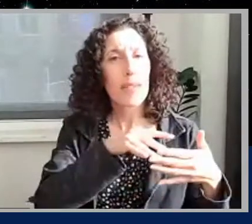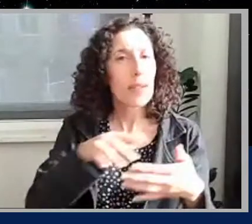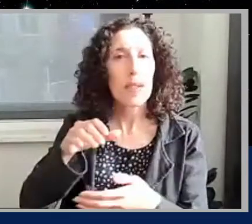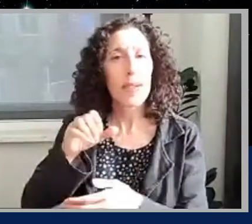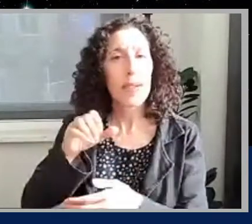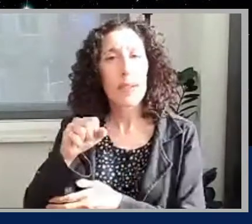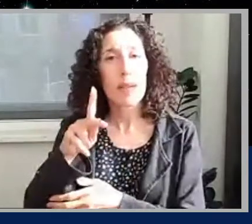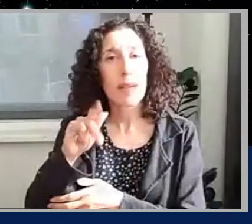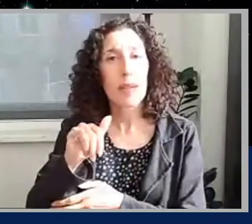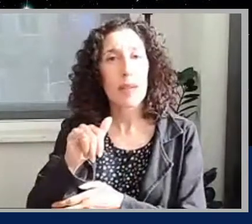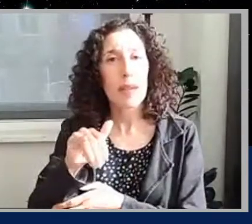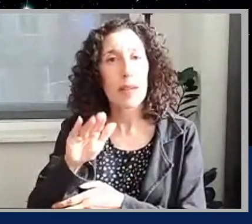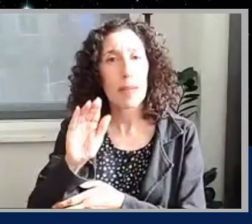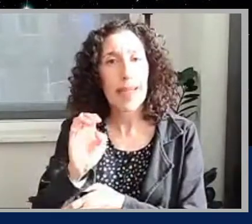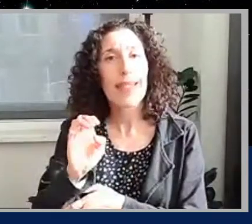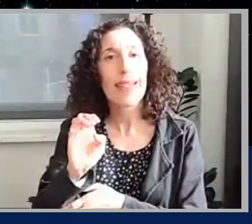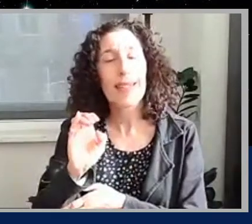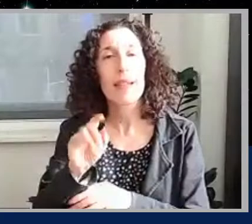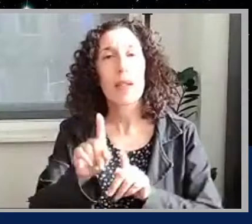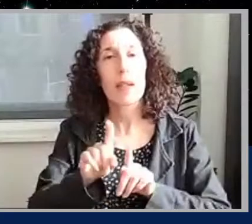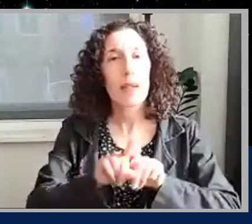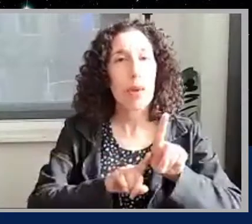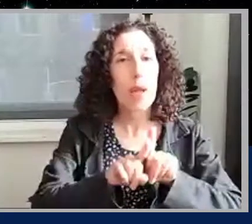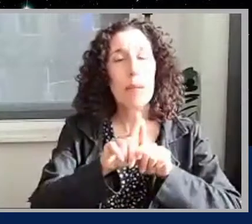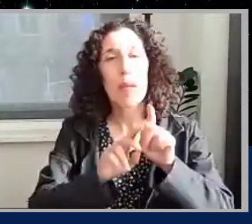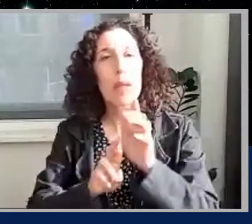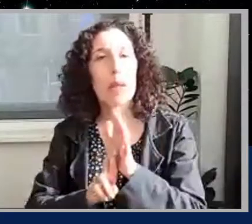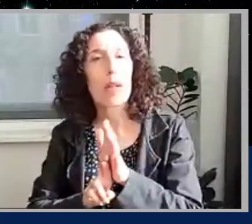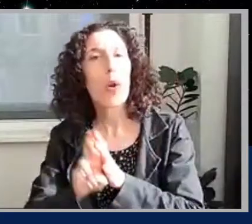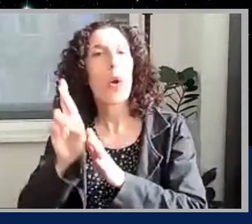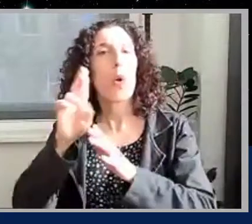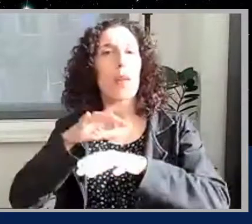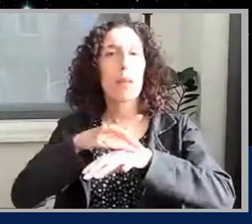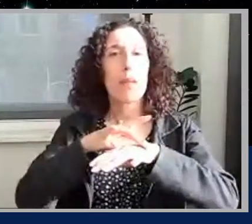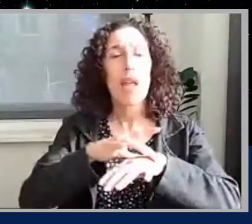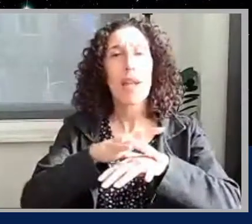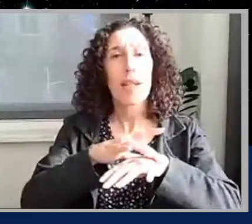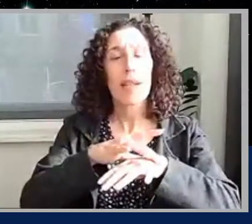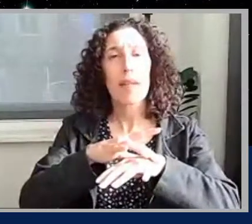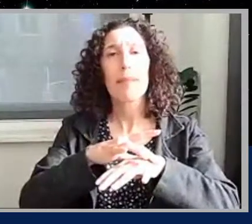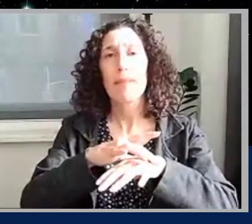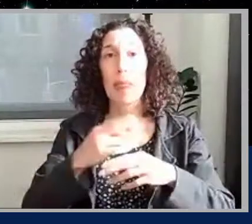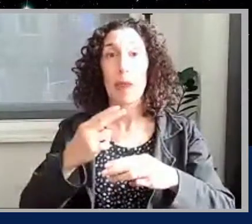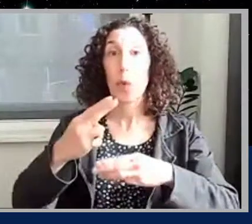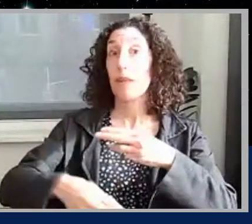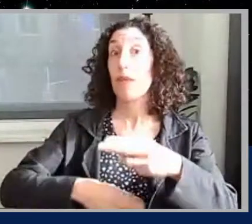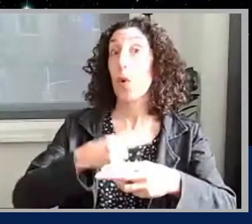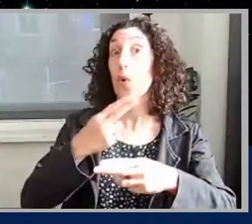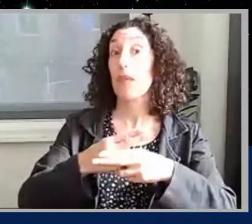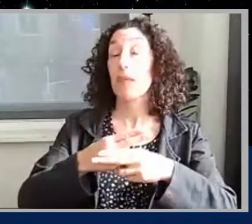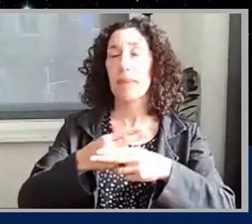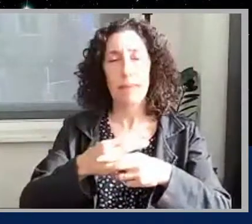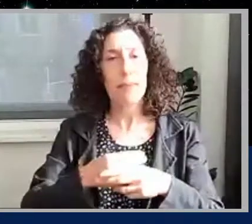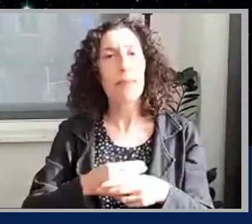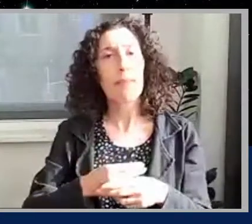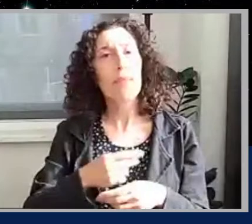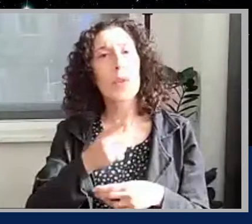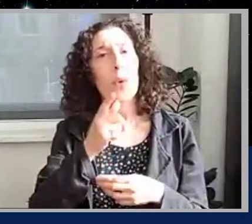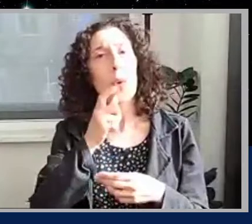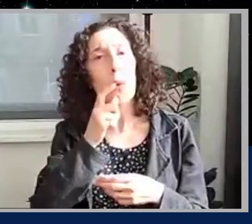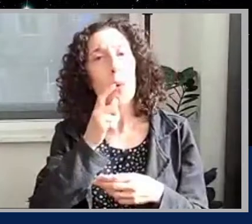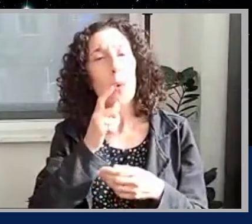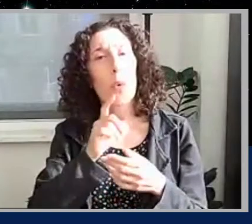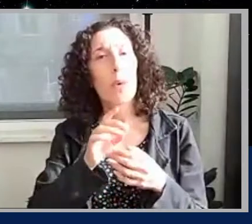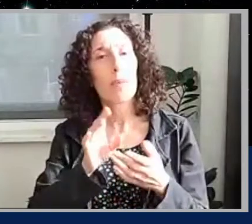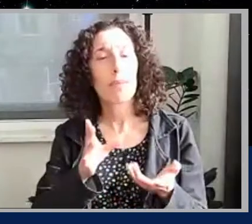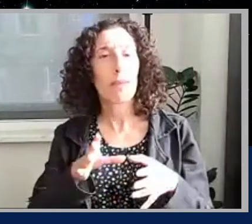do big, challenging things. Having the universe belong to everybody, right, is I think a really